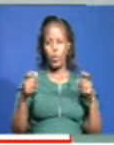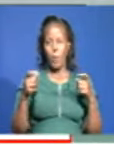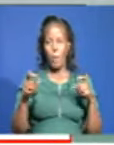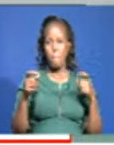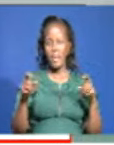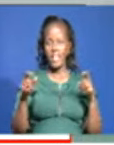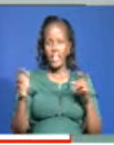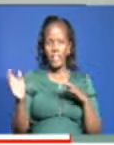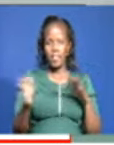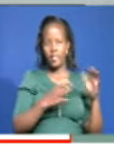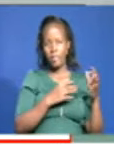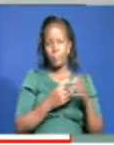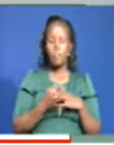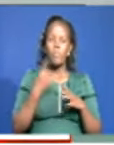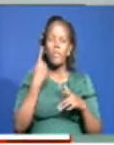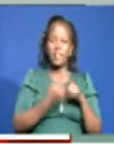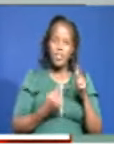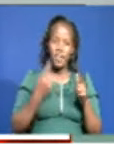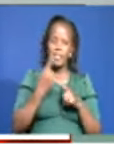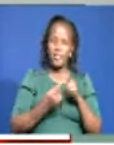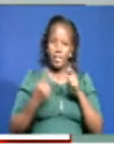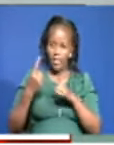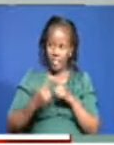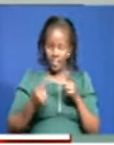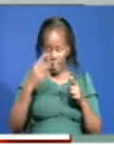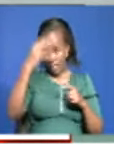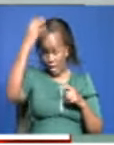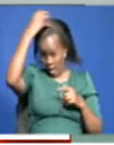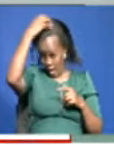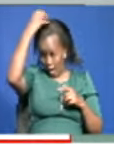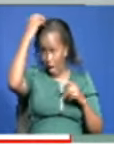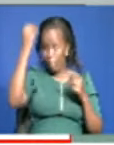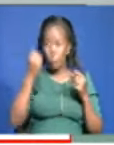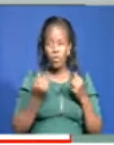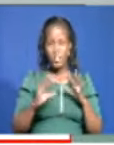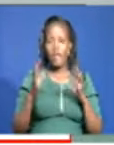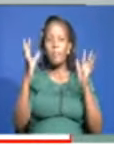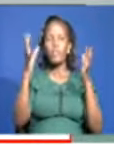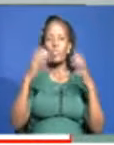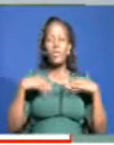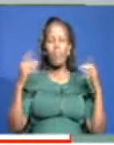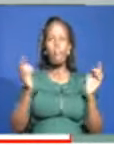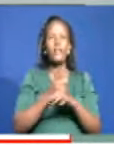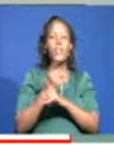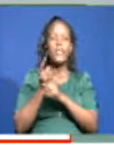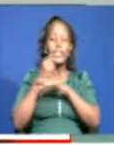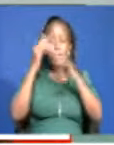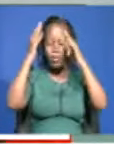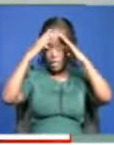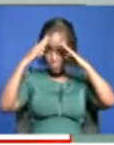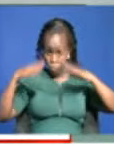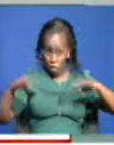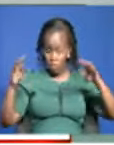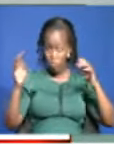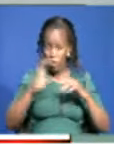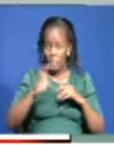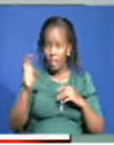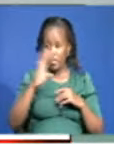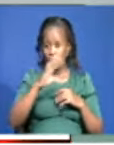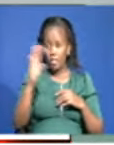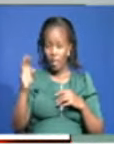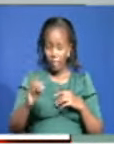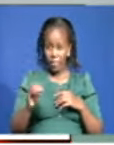the Lamu Maulidi celebrations bring together thousands of Muslims across East Africa, Middle East and other parts of the world. The